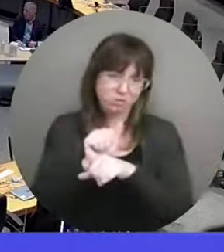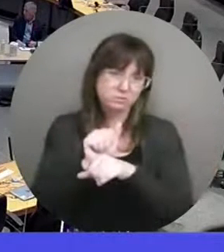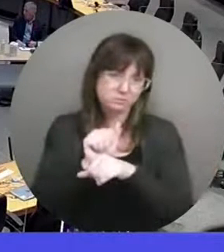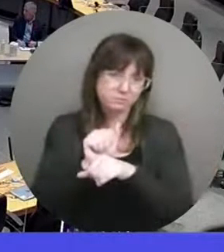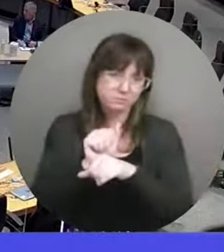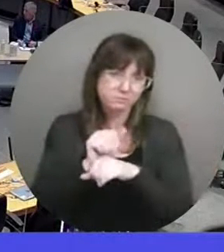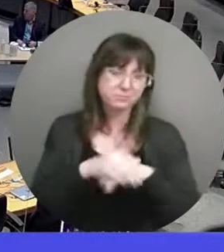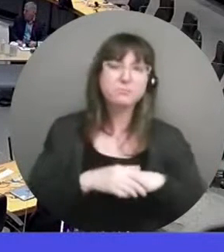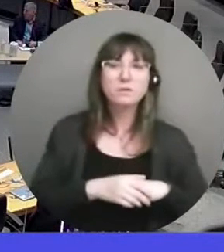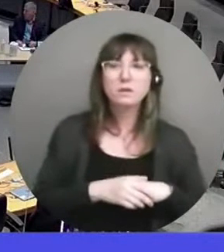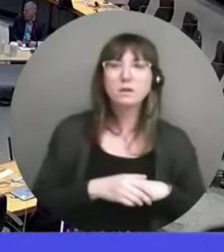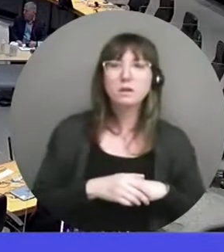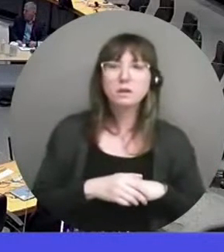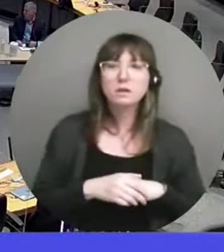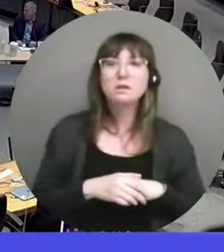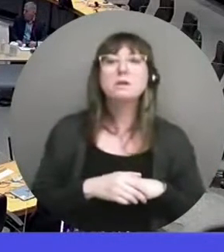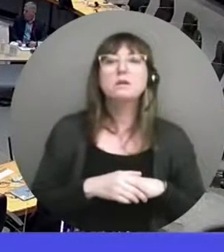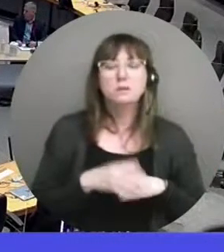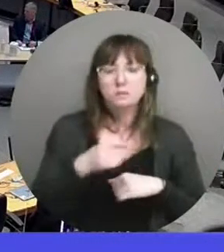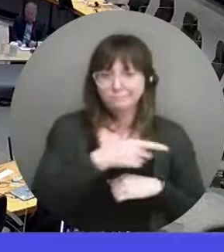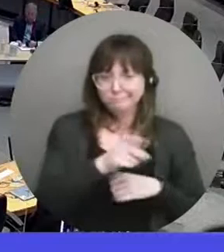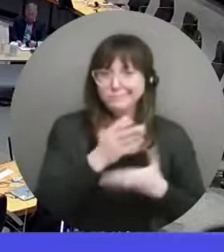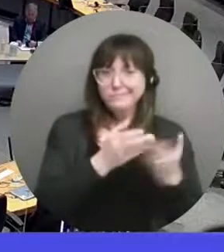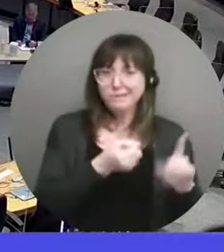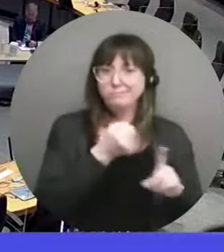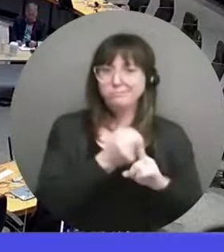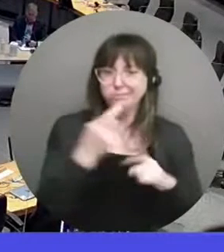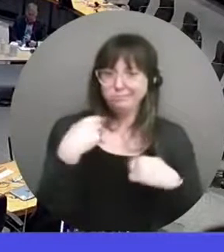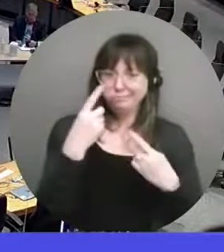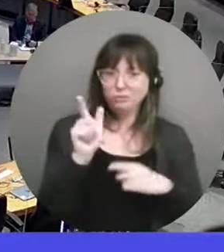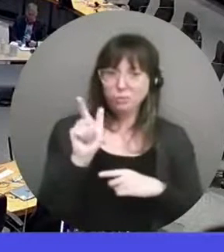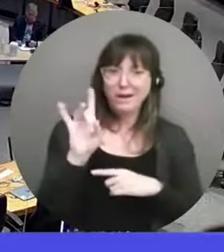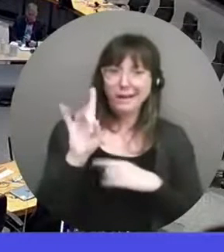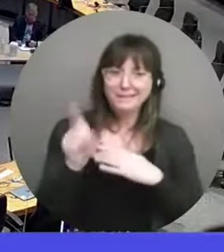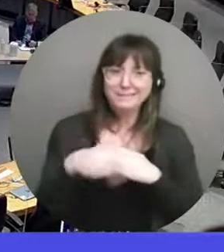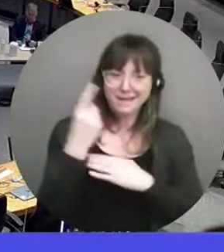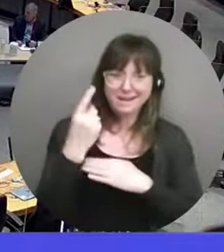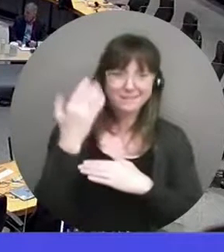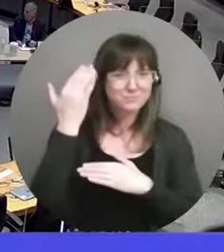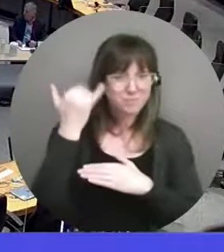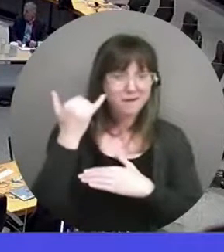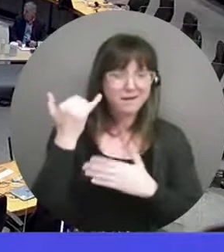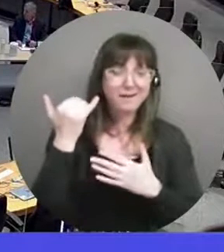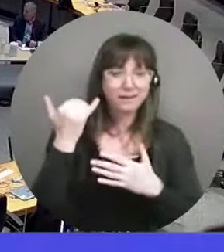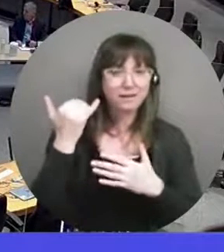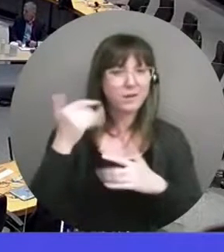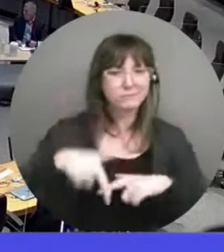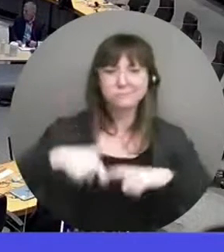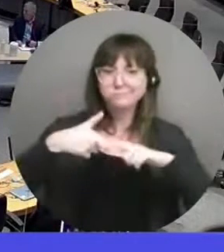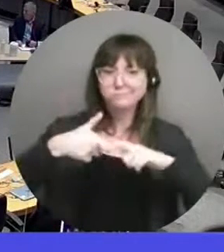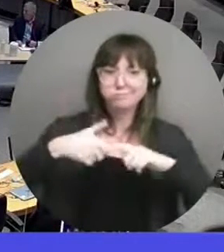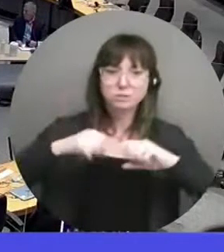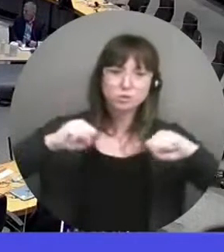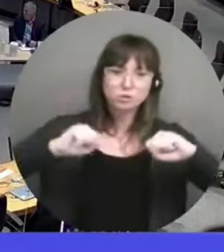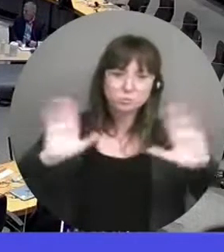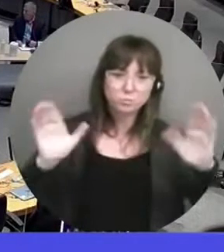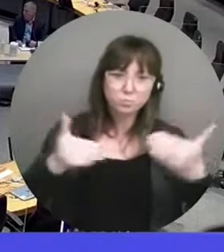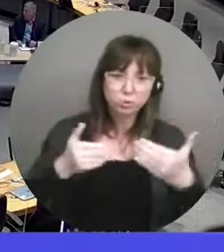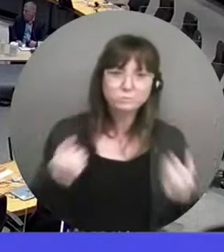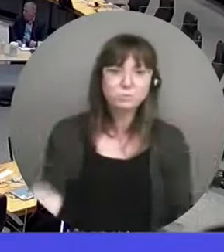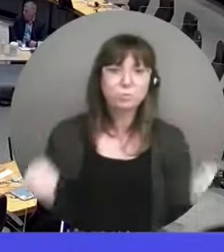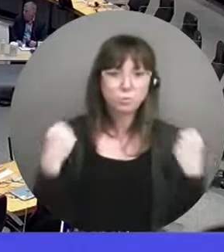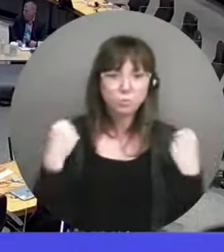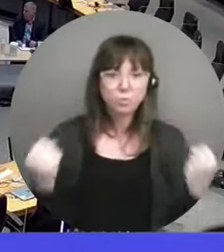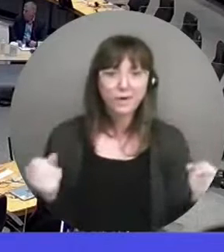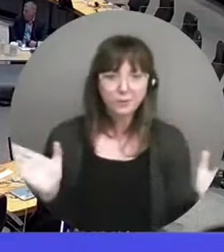have now been impacted by the last 28 days because we did stop operating fitness rooms, weight rooms, for example, and